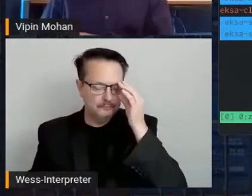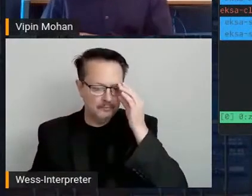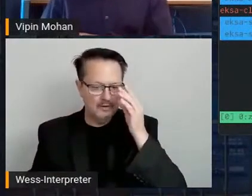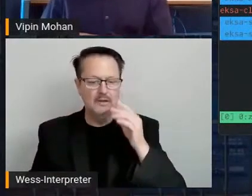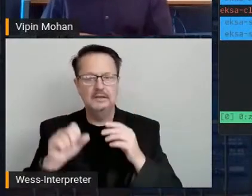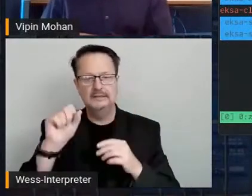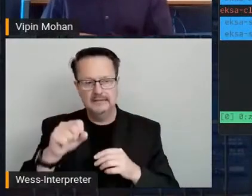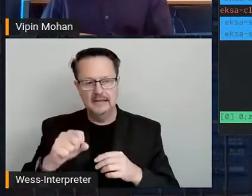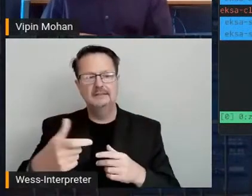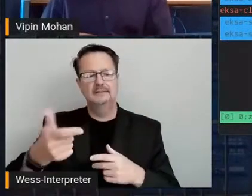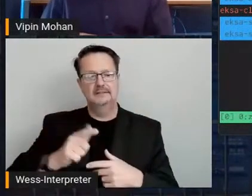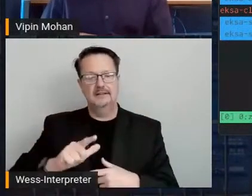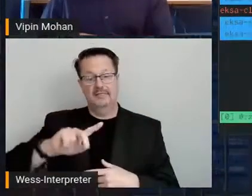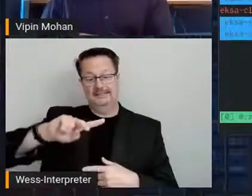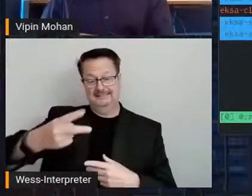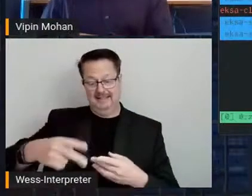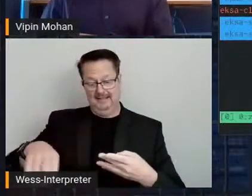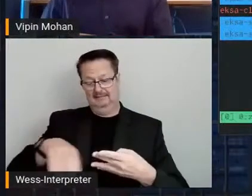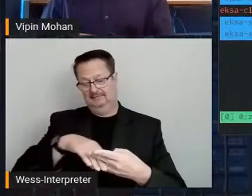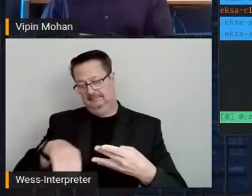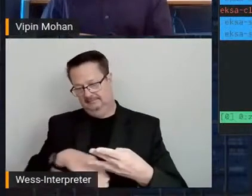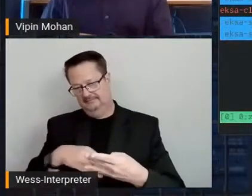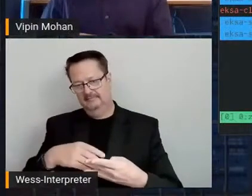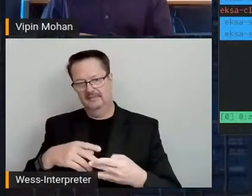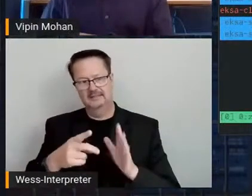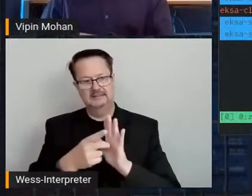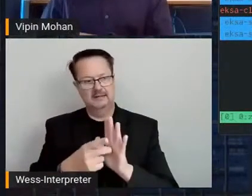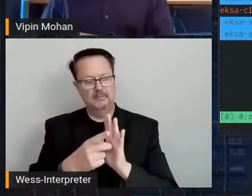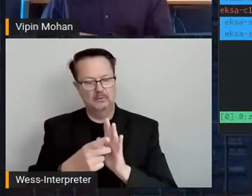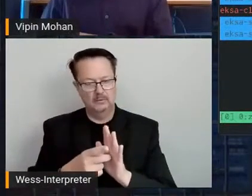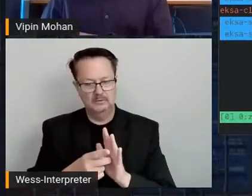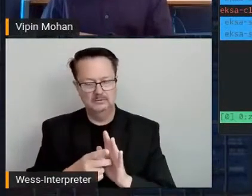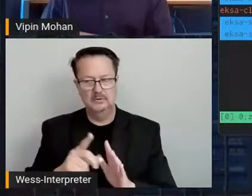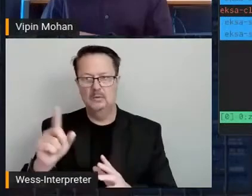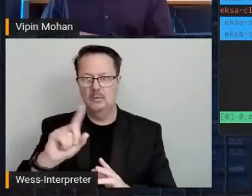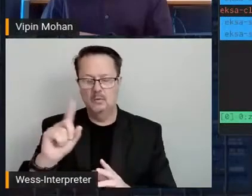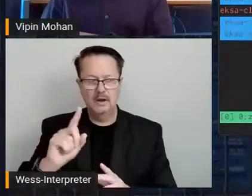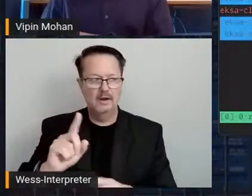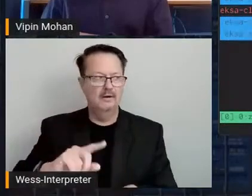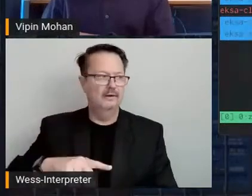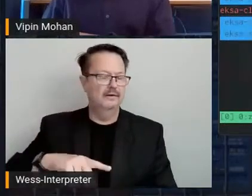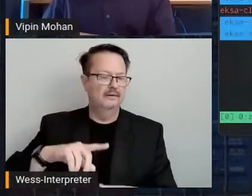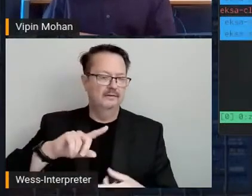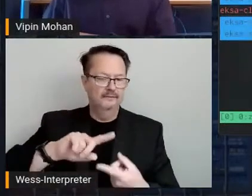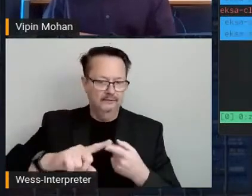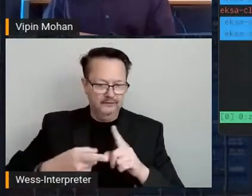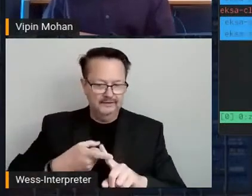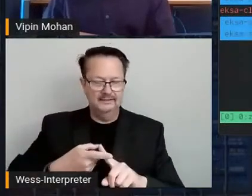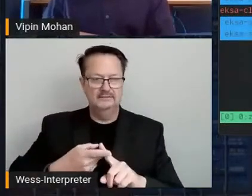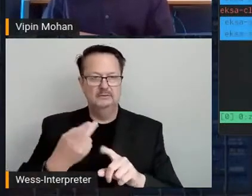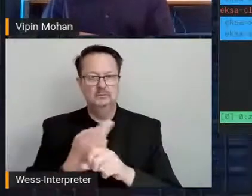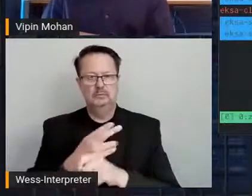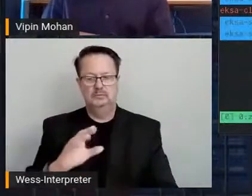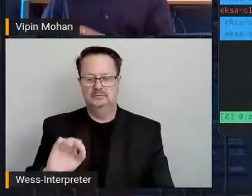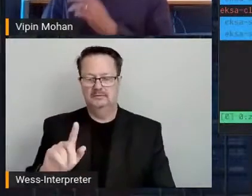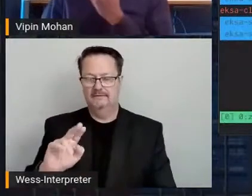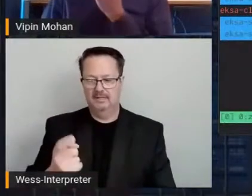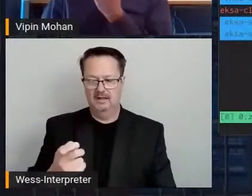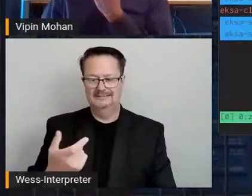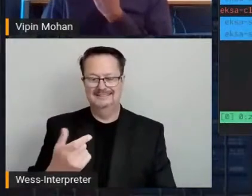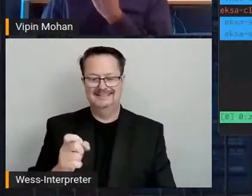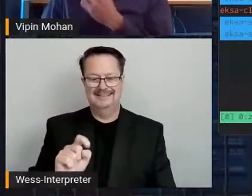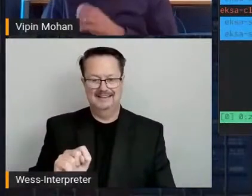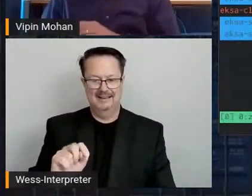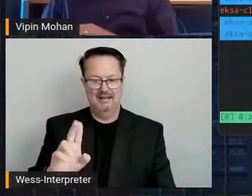the second part of the demo is where we try and scale up using the Flux, using GitOps. So